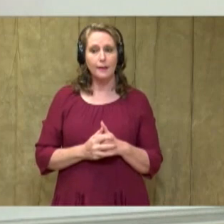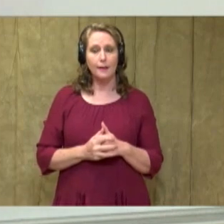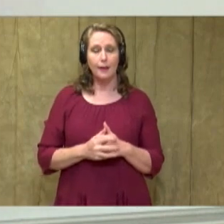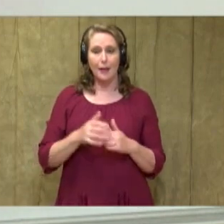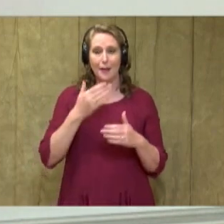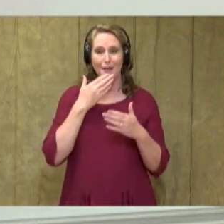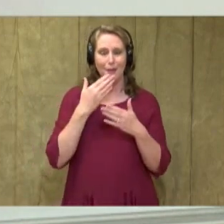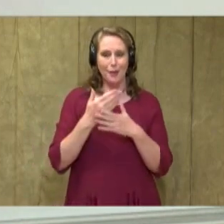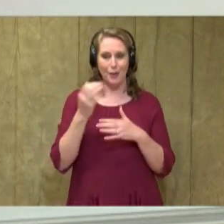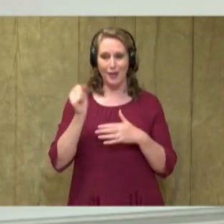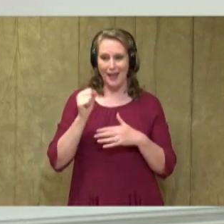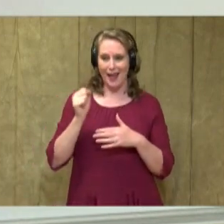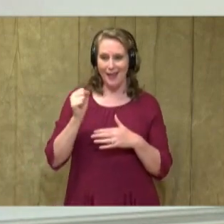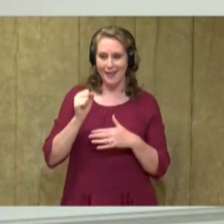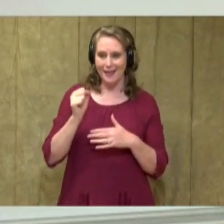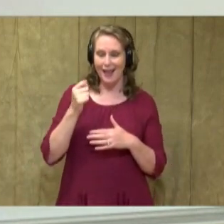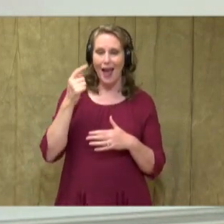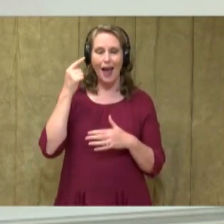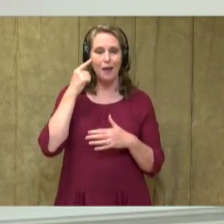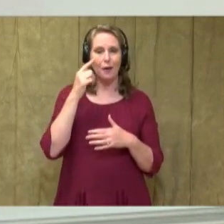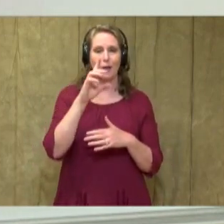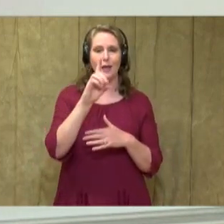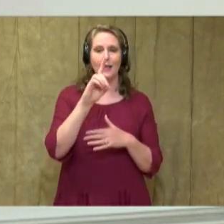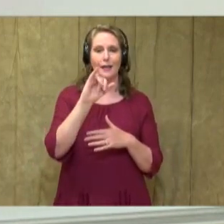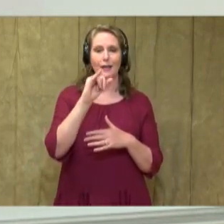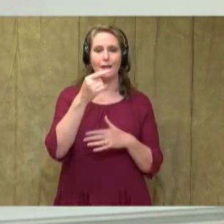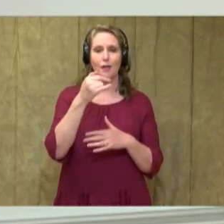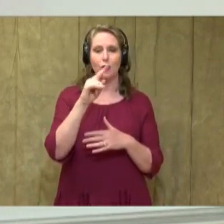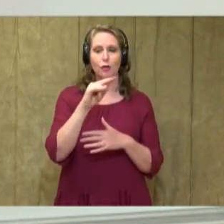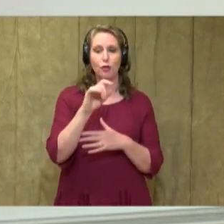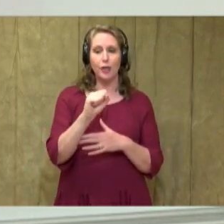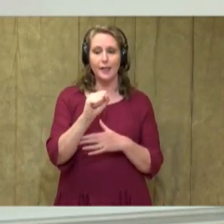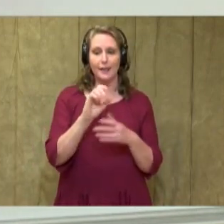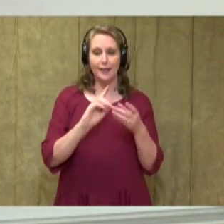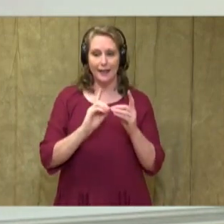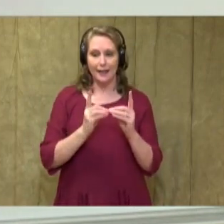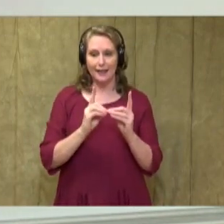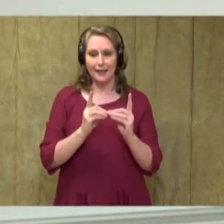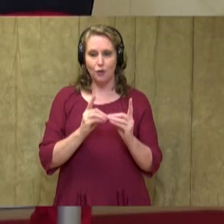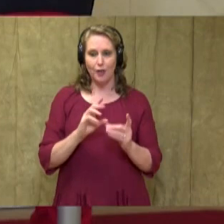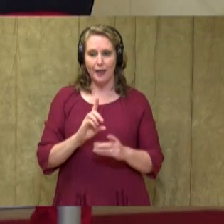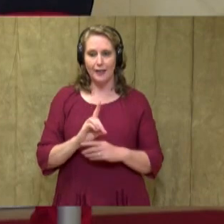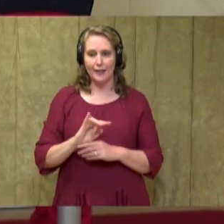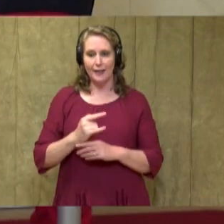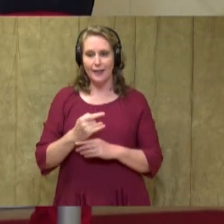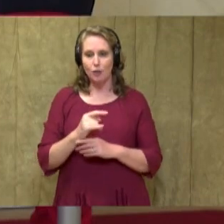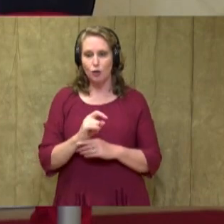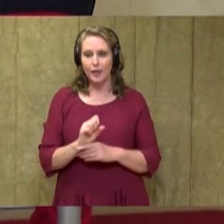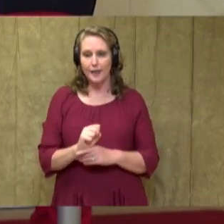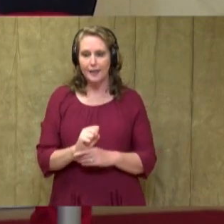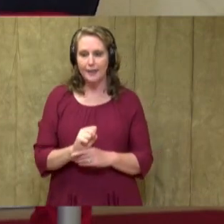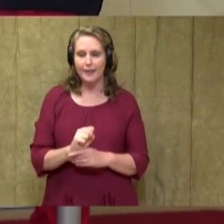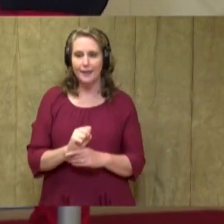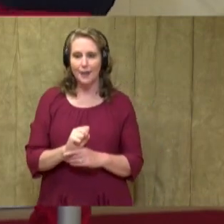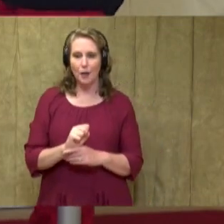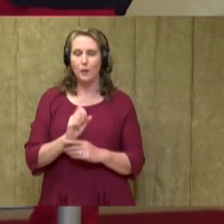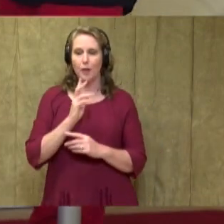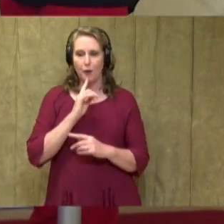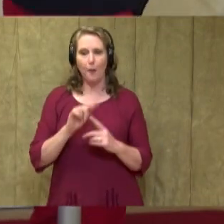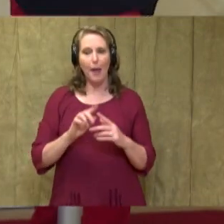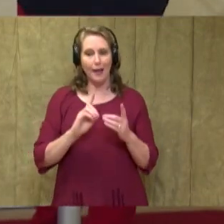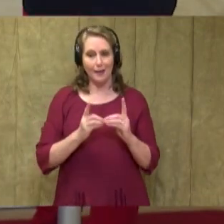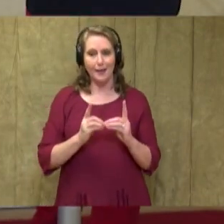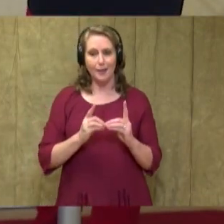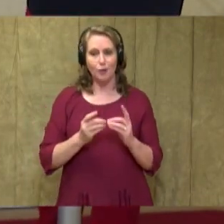All right, good. Yes, I think I heard digit. Digit is an important word. We talk about digits a lot when